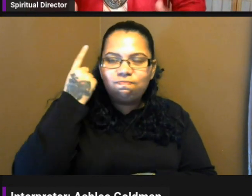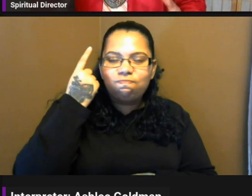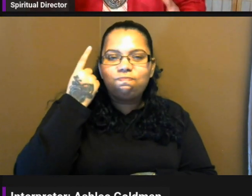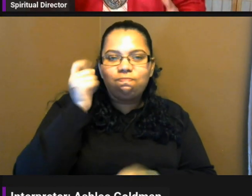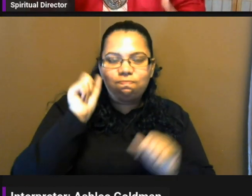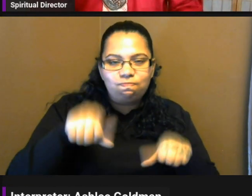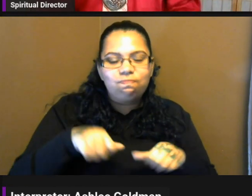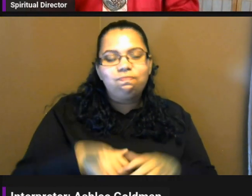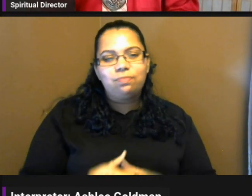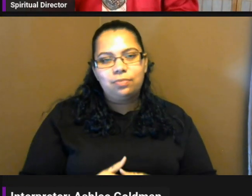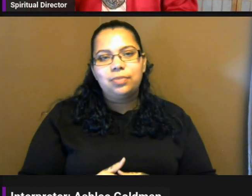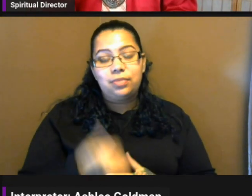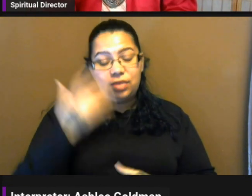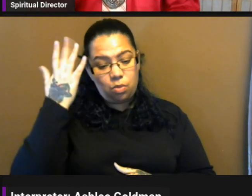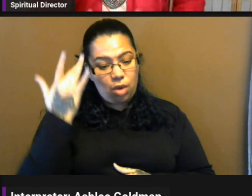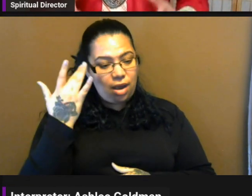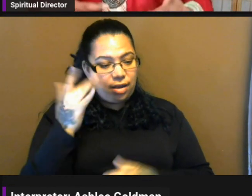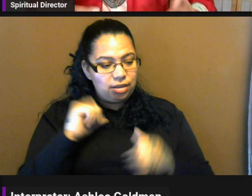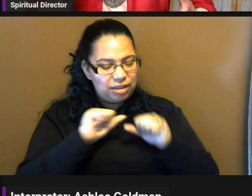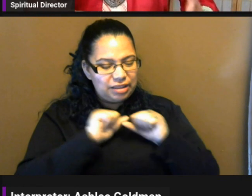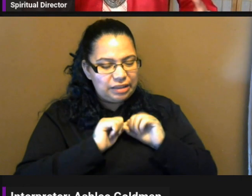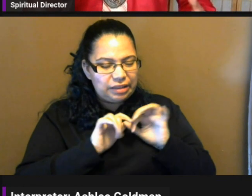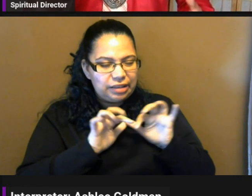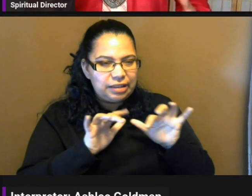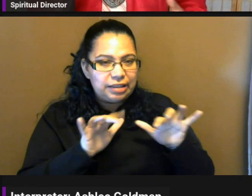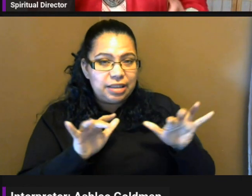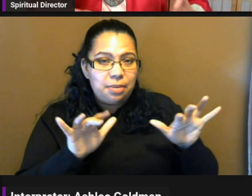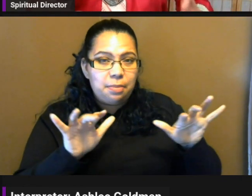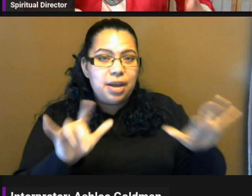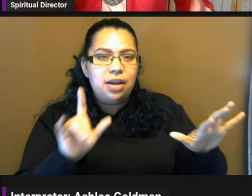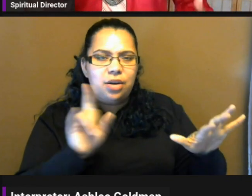so that we are able to expand into our cosmic